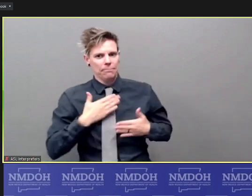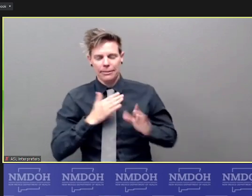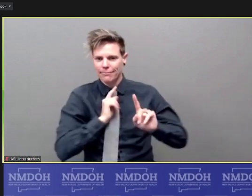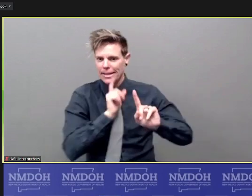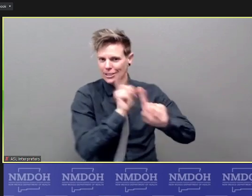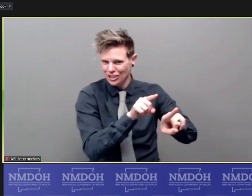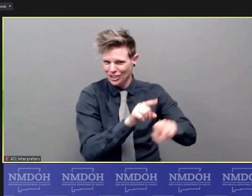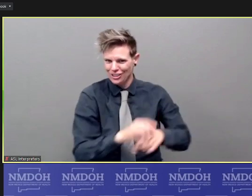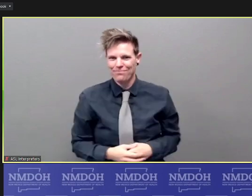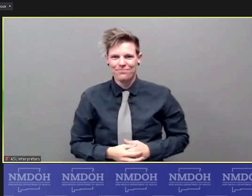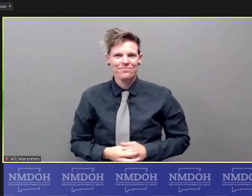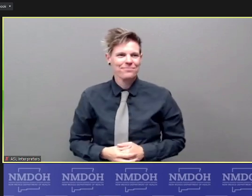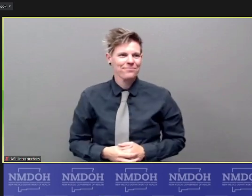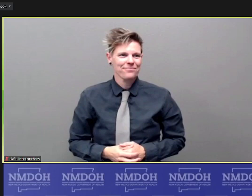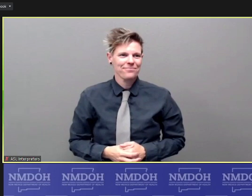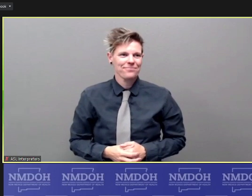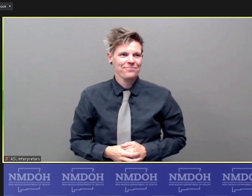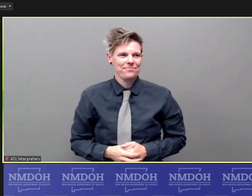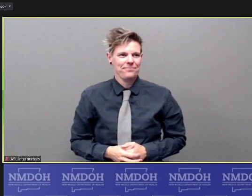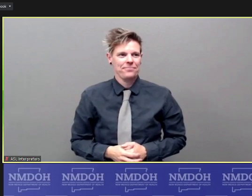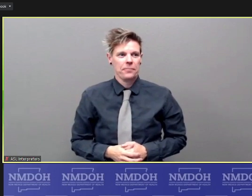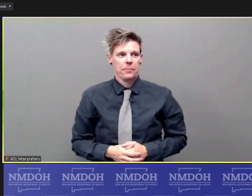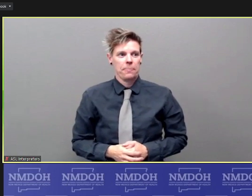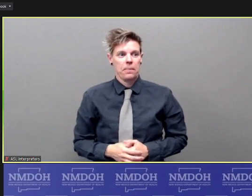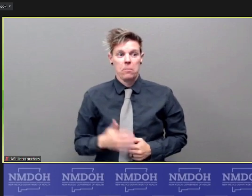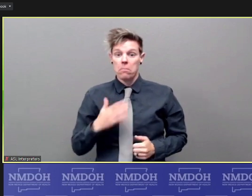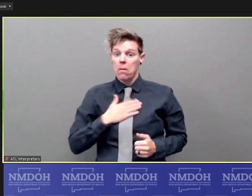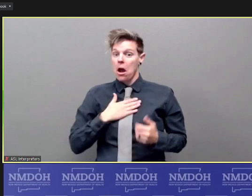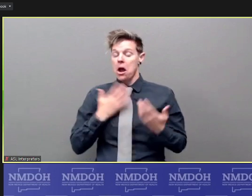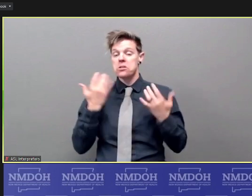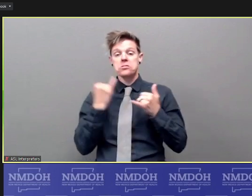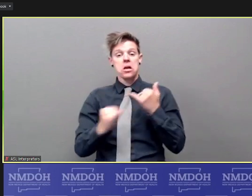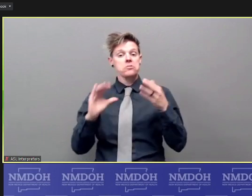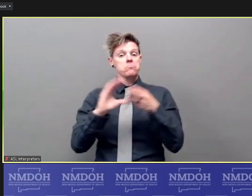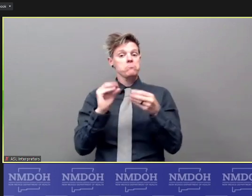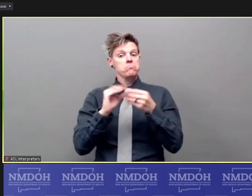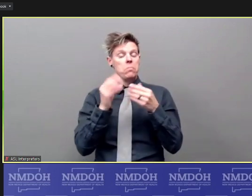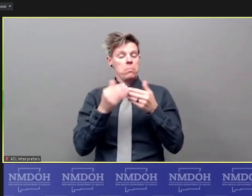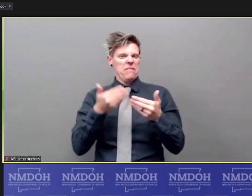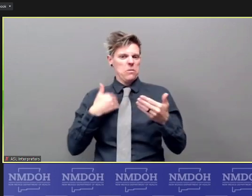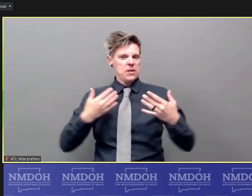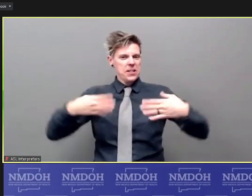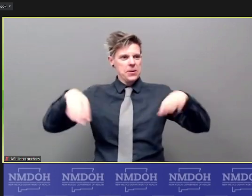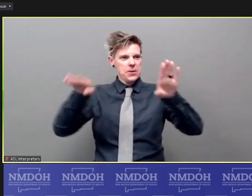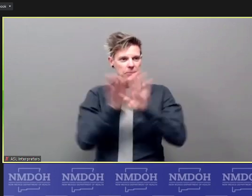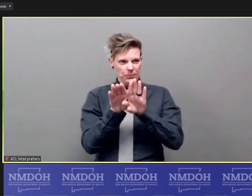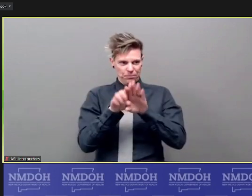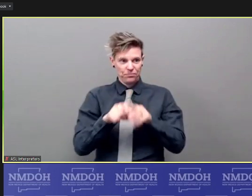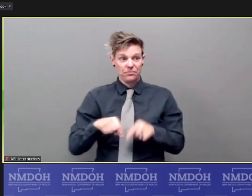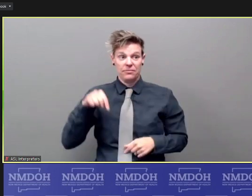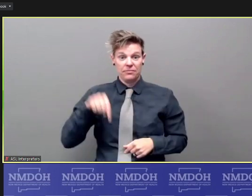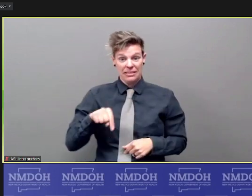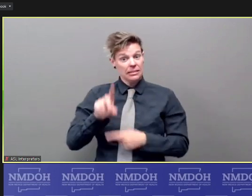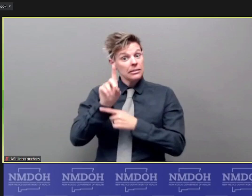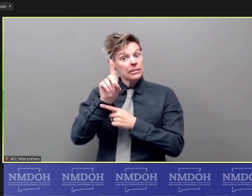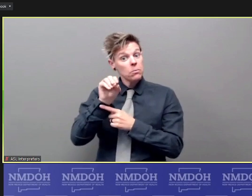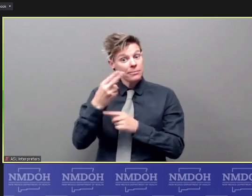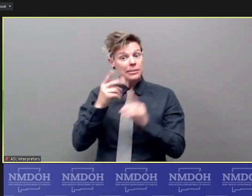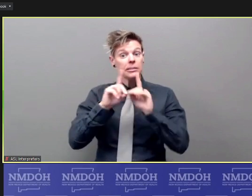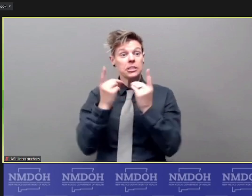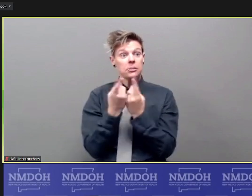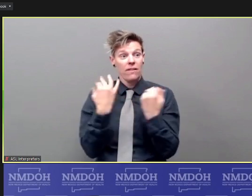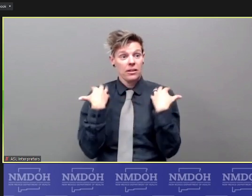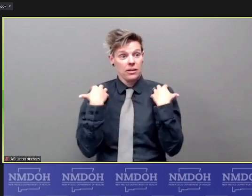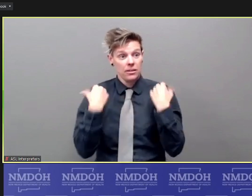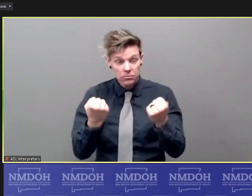in terms of closing comments, we're going through a fairly detailed exercise at the Department of Health and with a lot of our partners. It's called